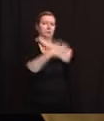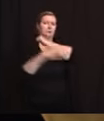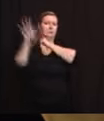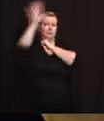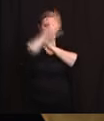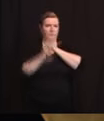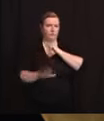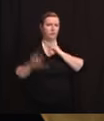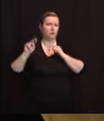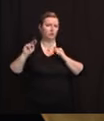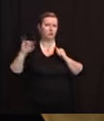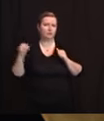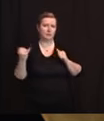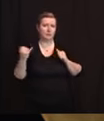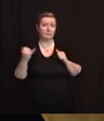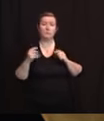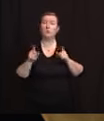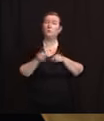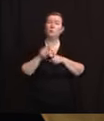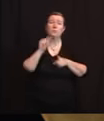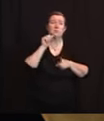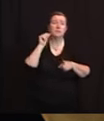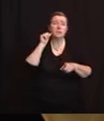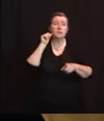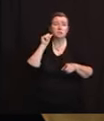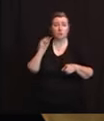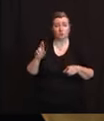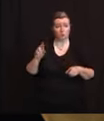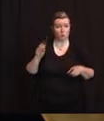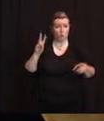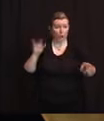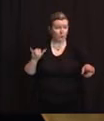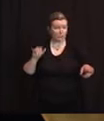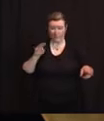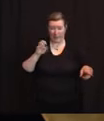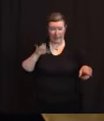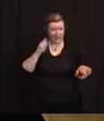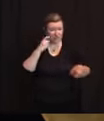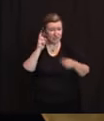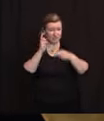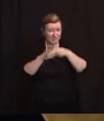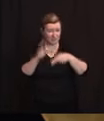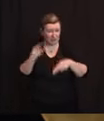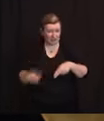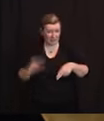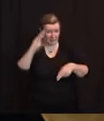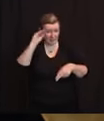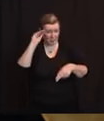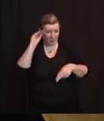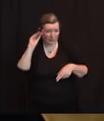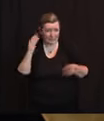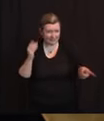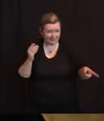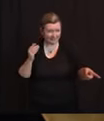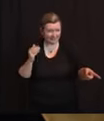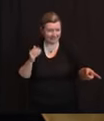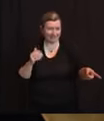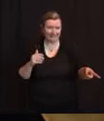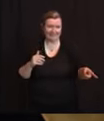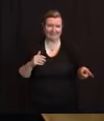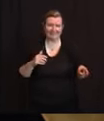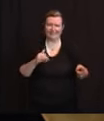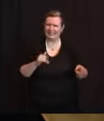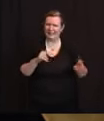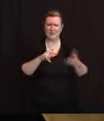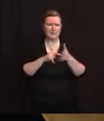Rowdy Mays, an 11-year-old with a lion's heart. I know his first name is Rowdy. He's about as humble and as